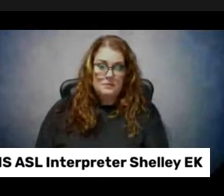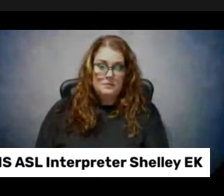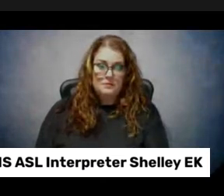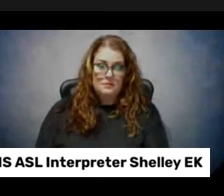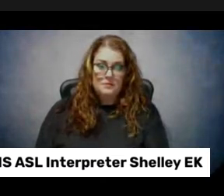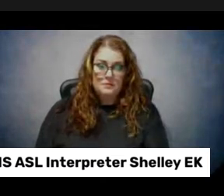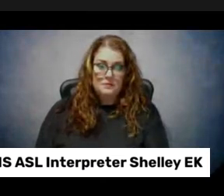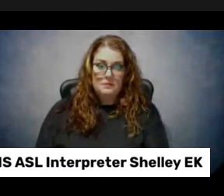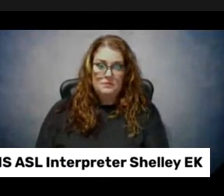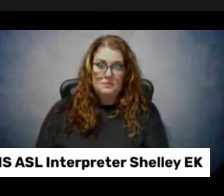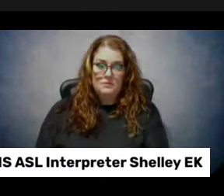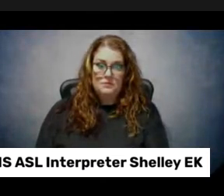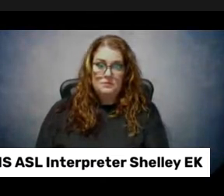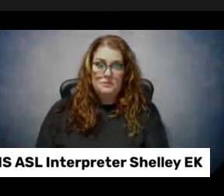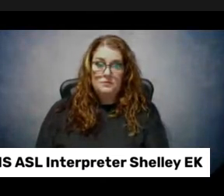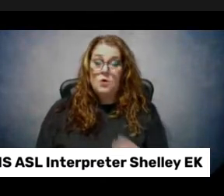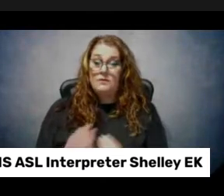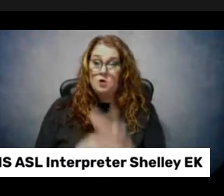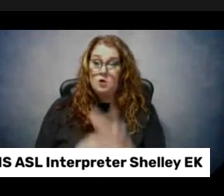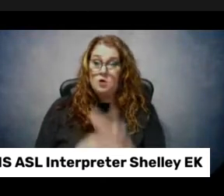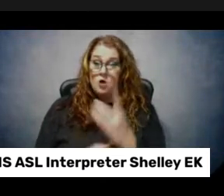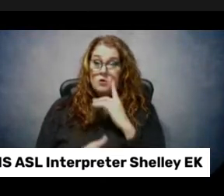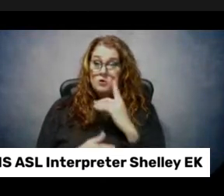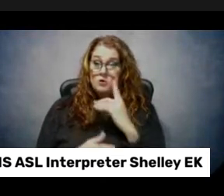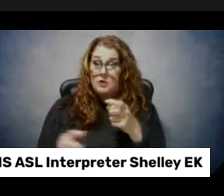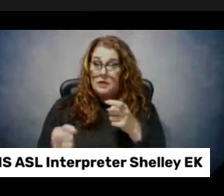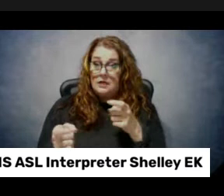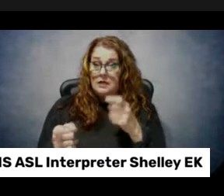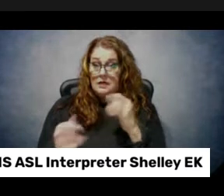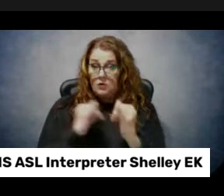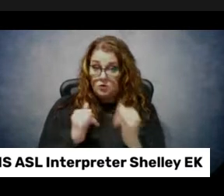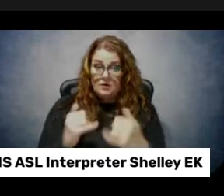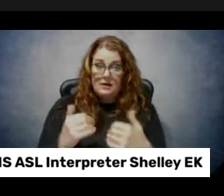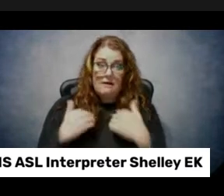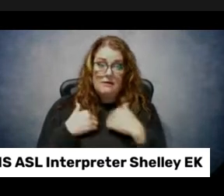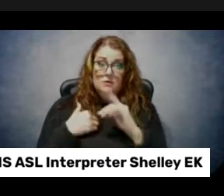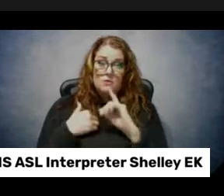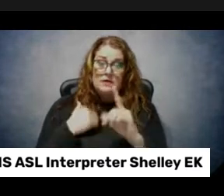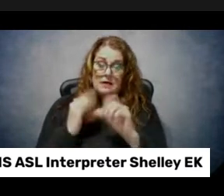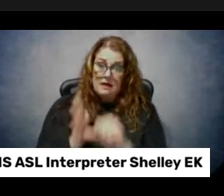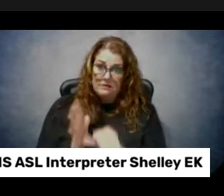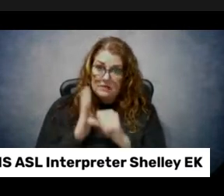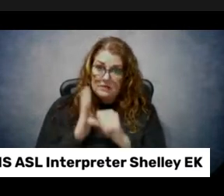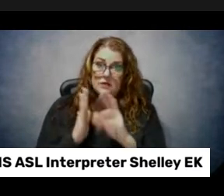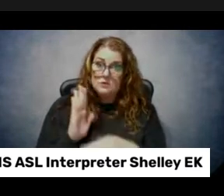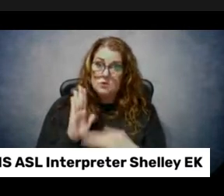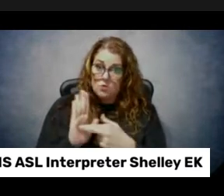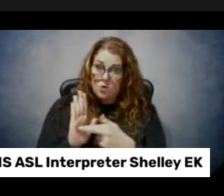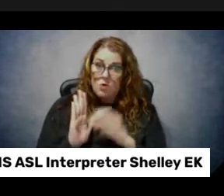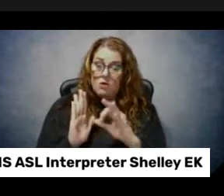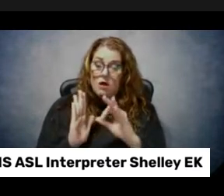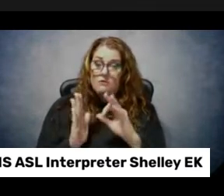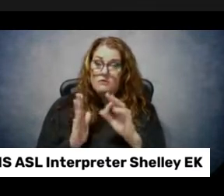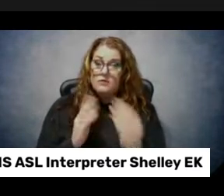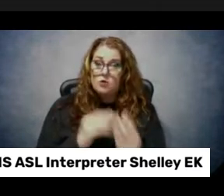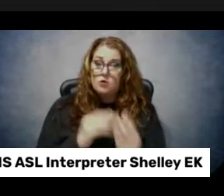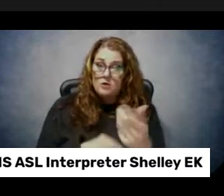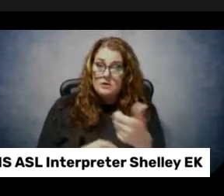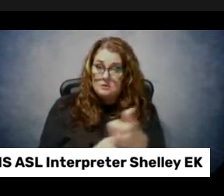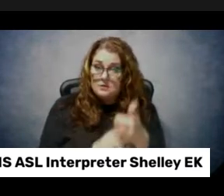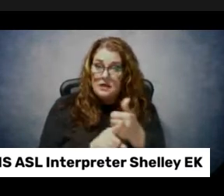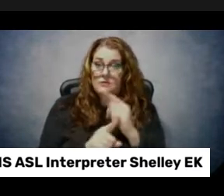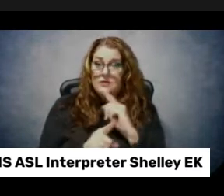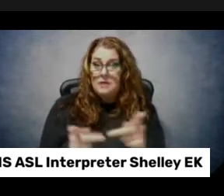One of the gardeners we've interviewed has really emphasized the role of the gardens themselves as